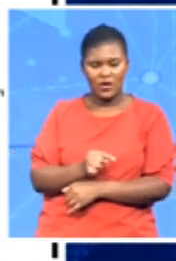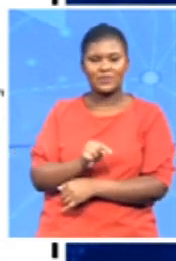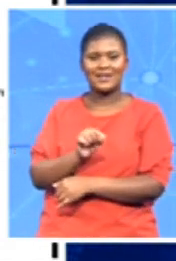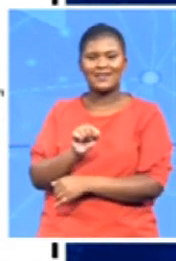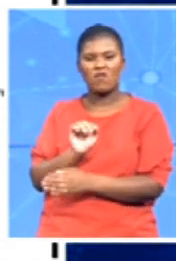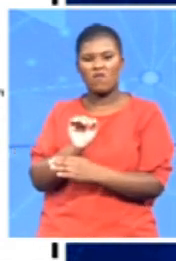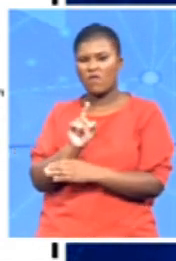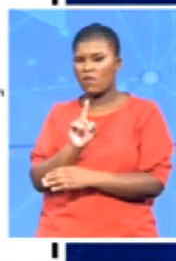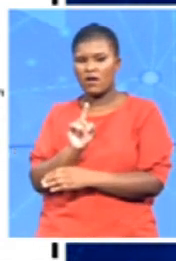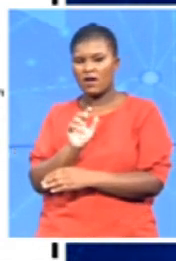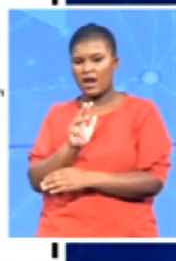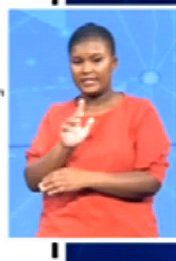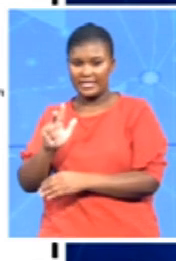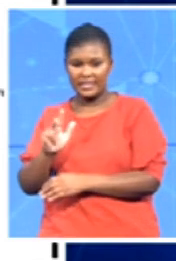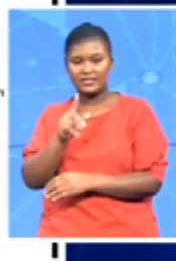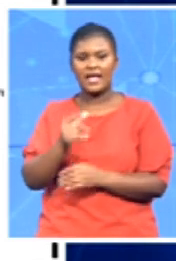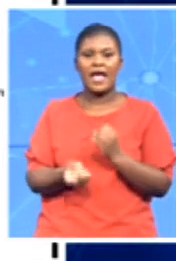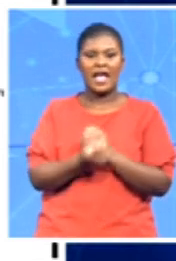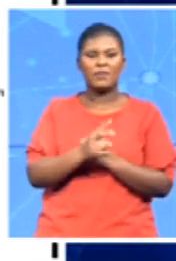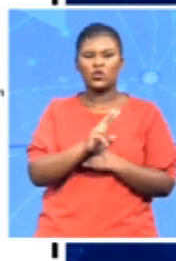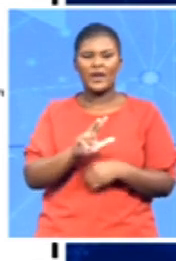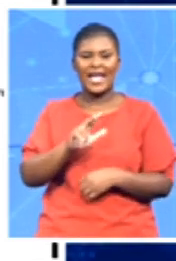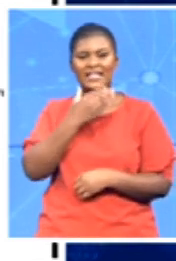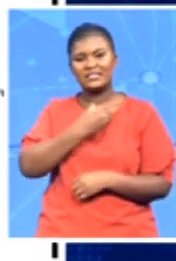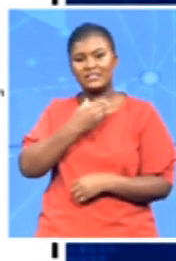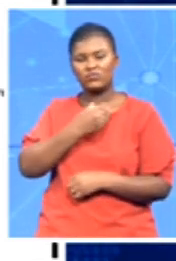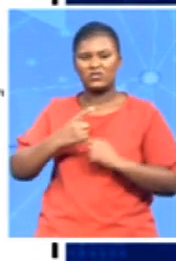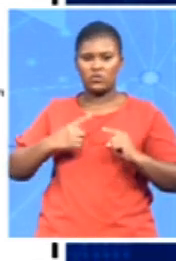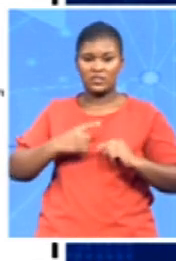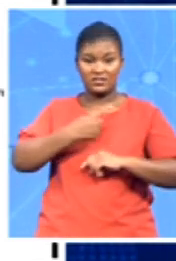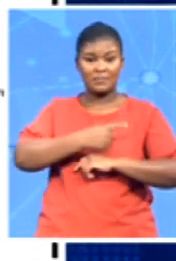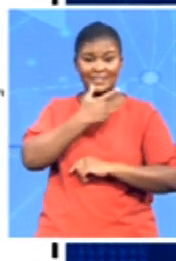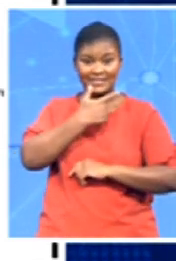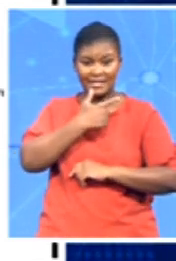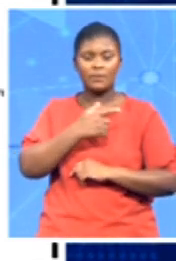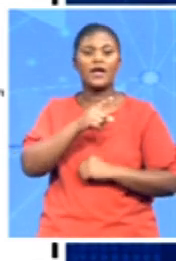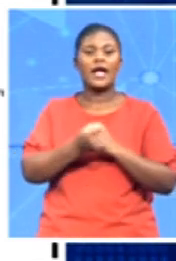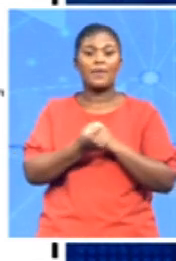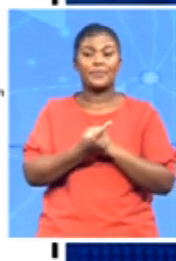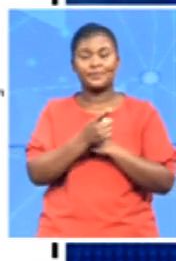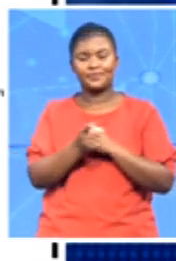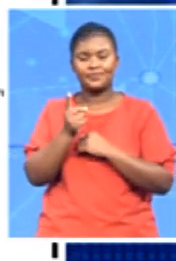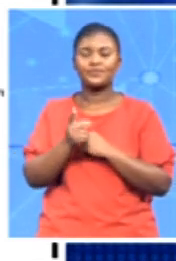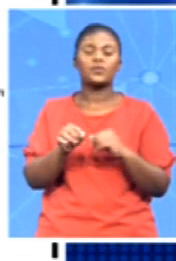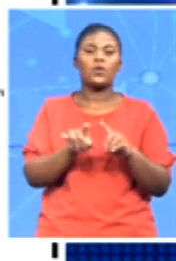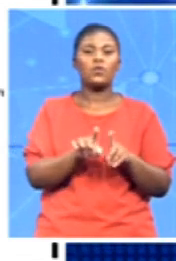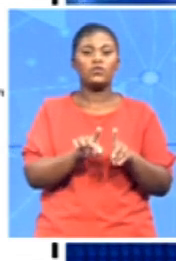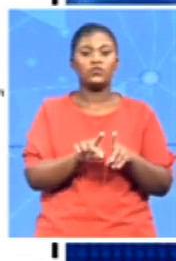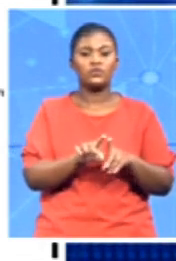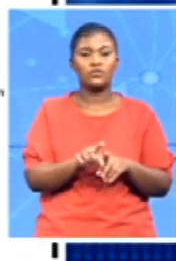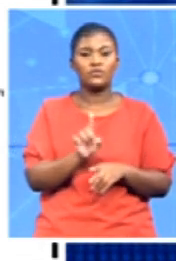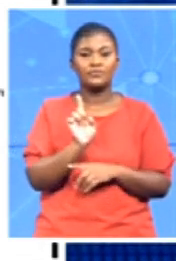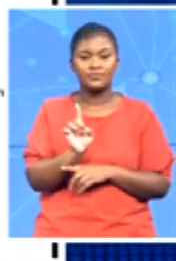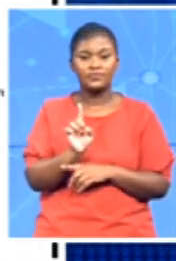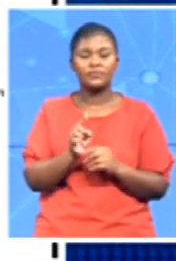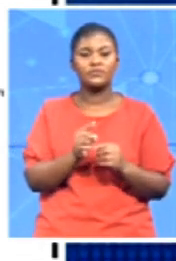December for the fourth wave. So that's a very important one for us. But also what the figure to the top shows is the